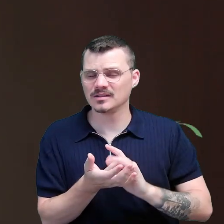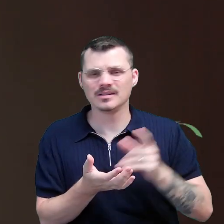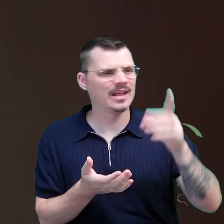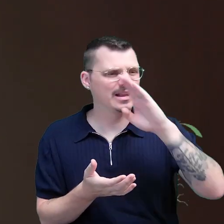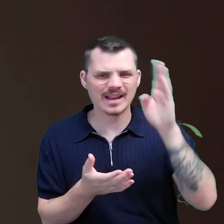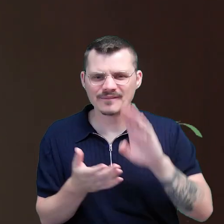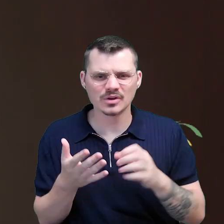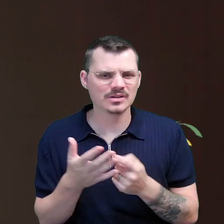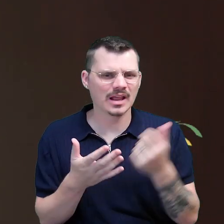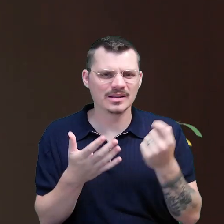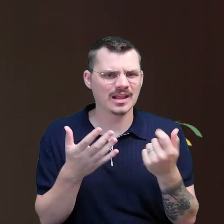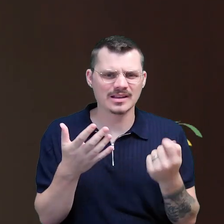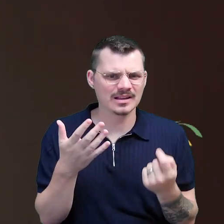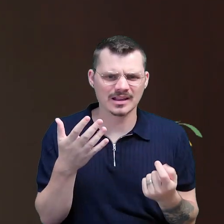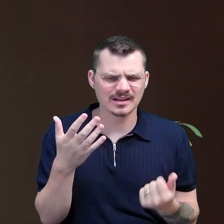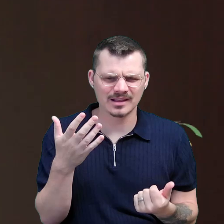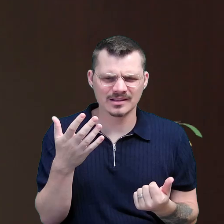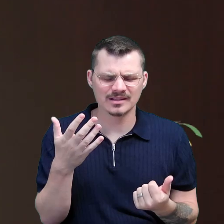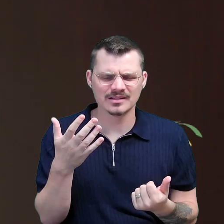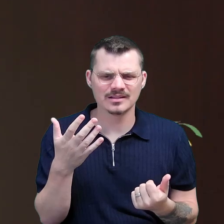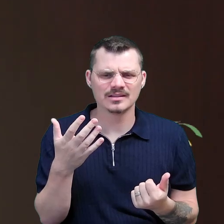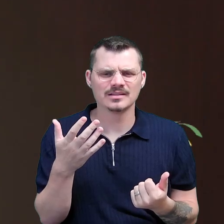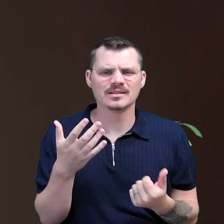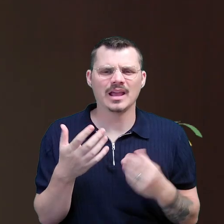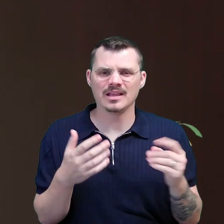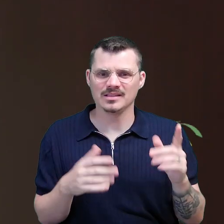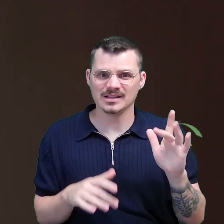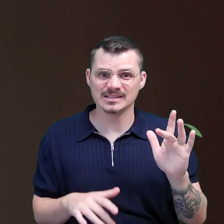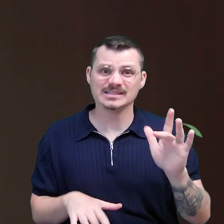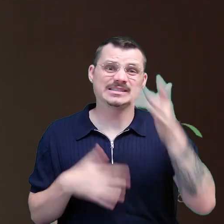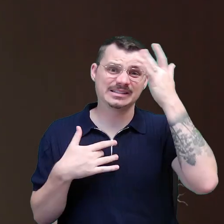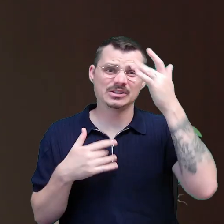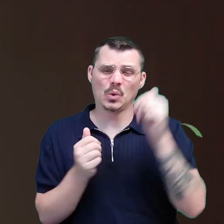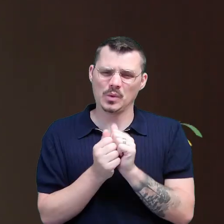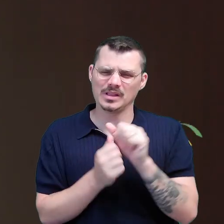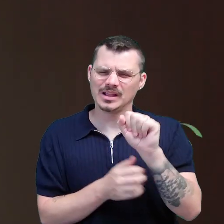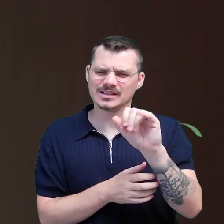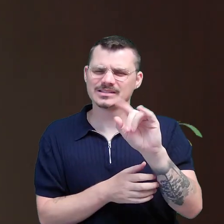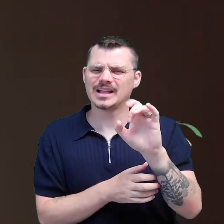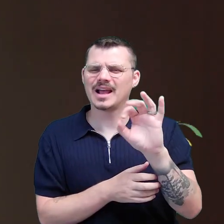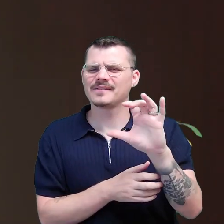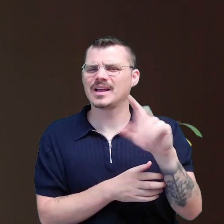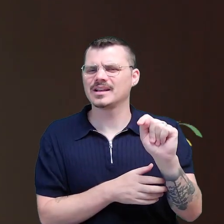been subtracted, and they're very sick with side effects.